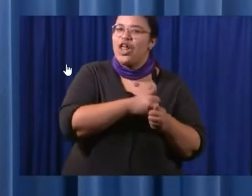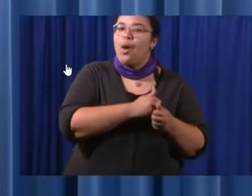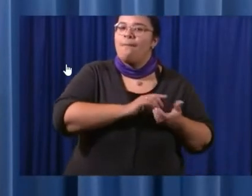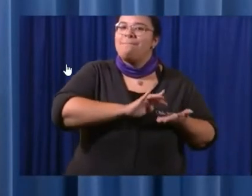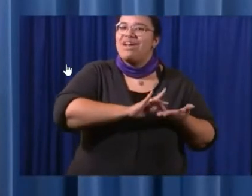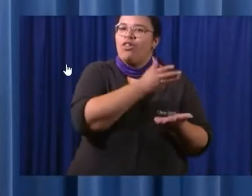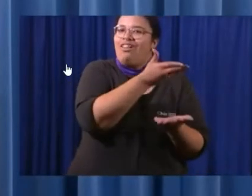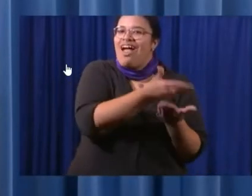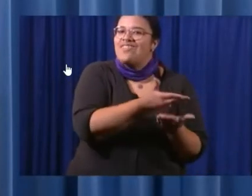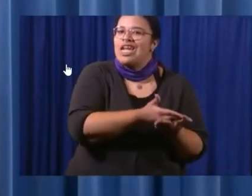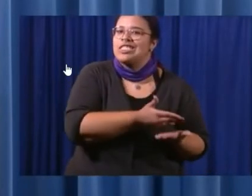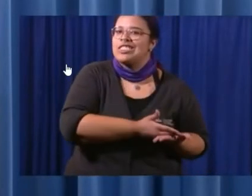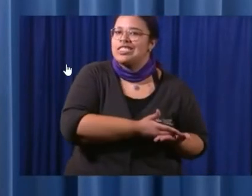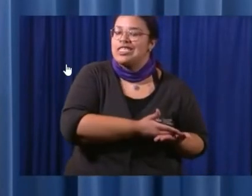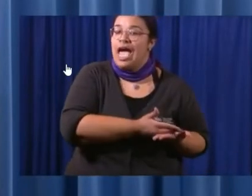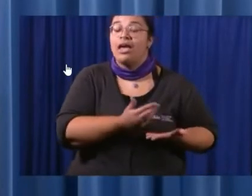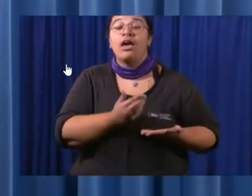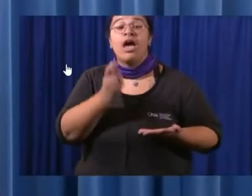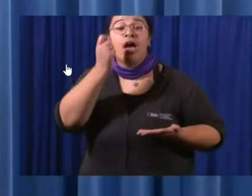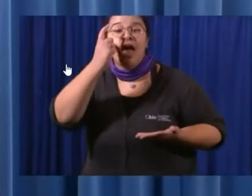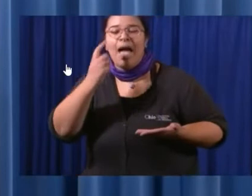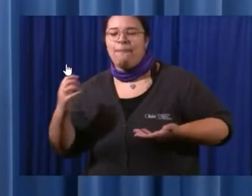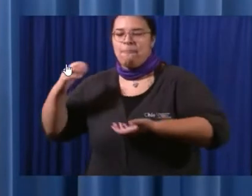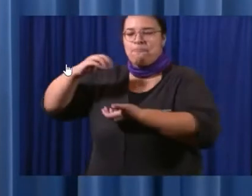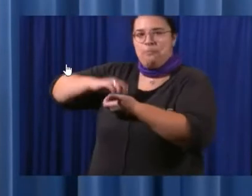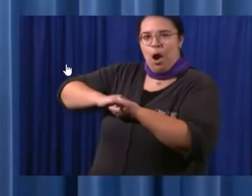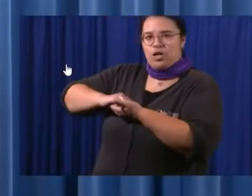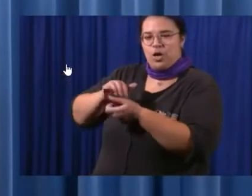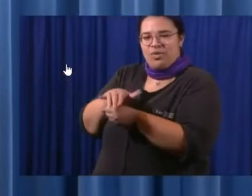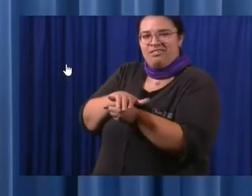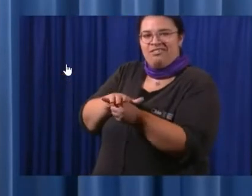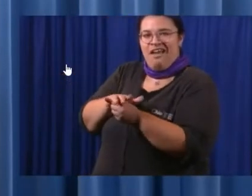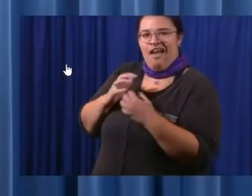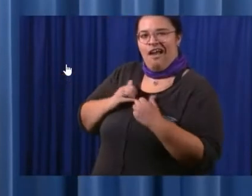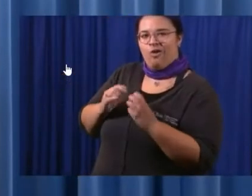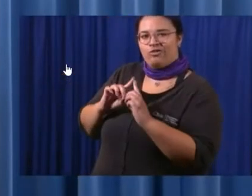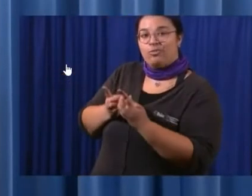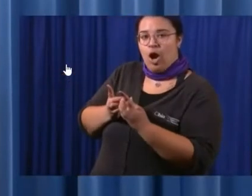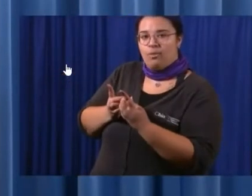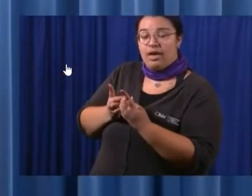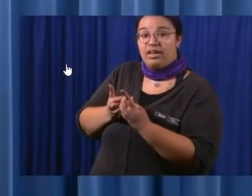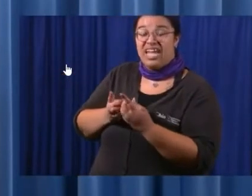work very, very closely with the local health department. That's who they should seek guidance from.